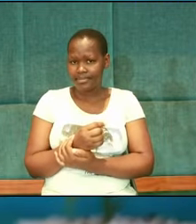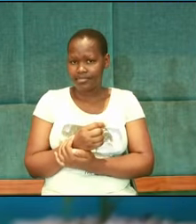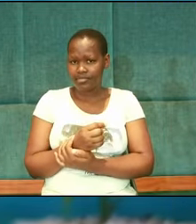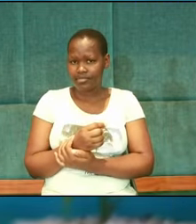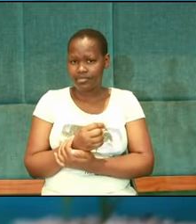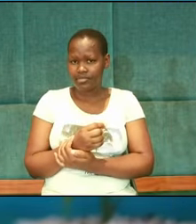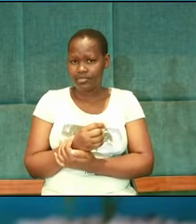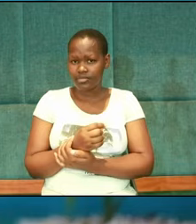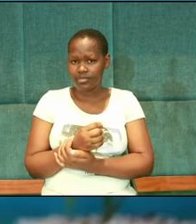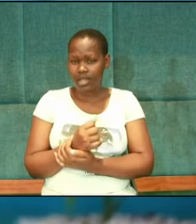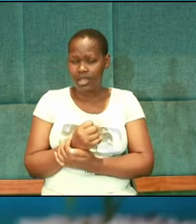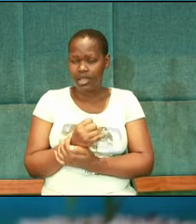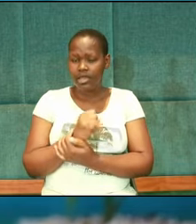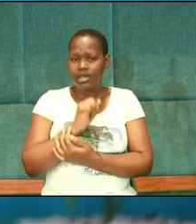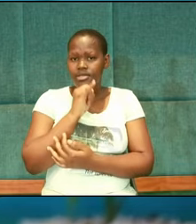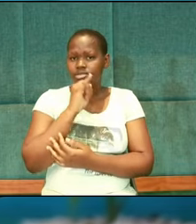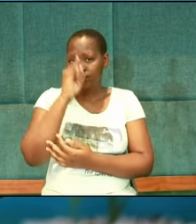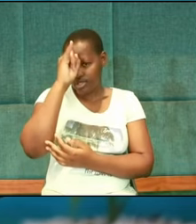ignorance.